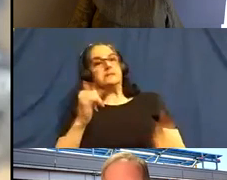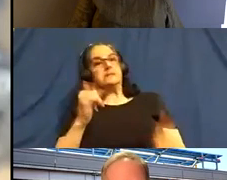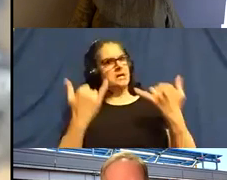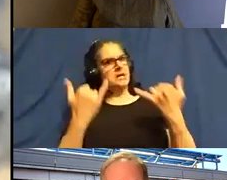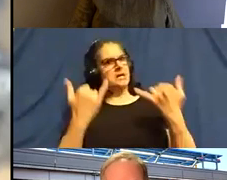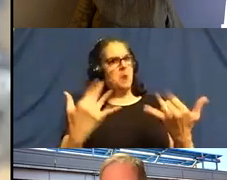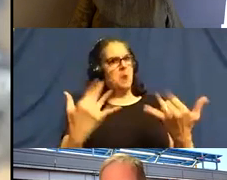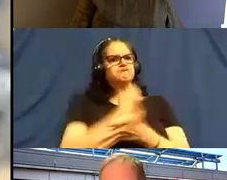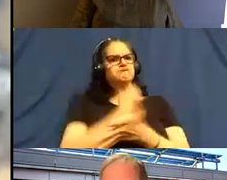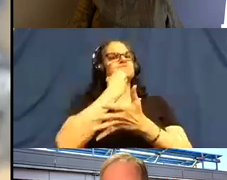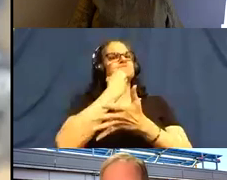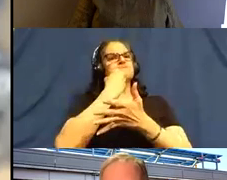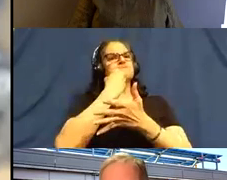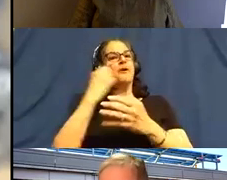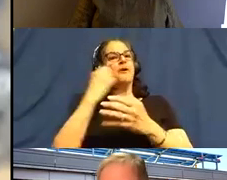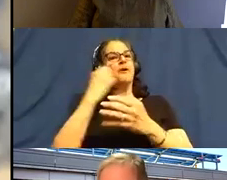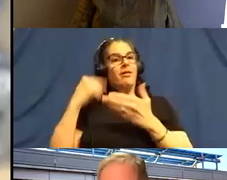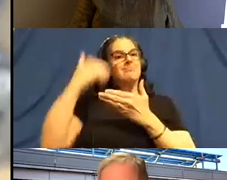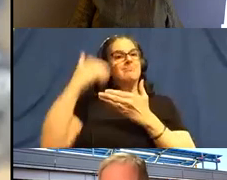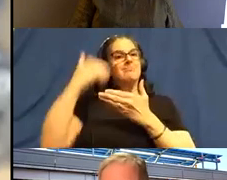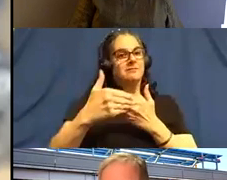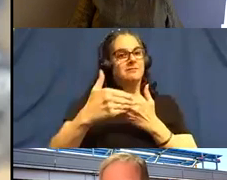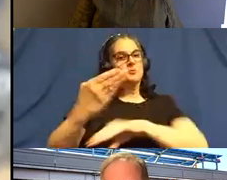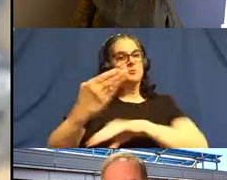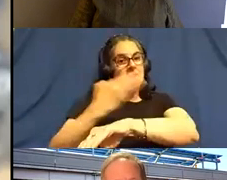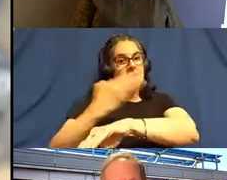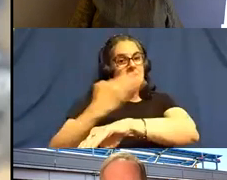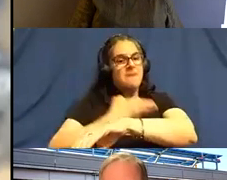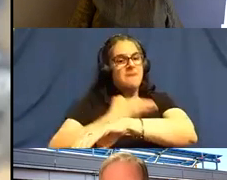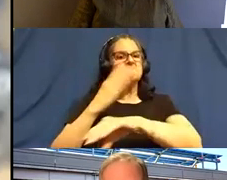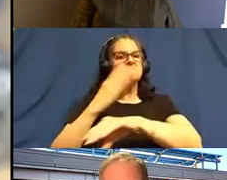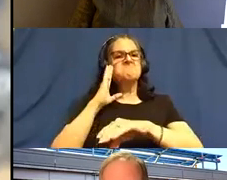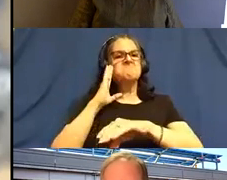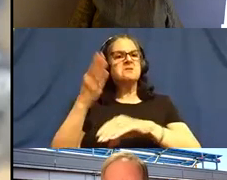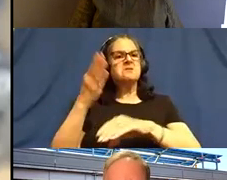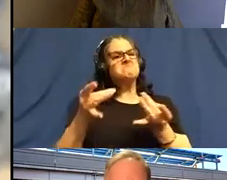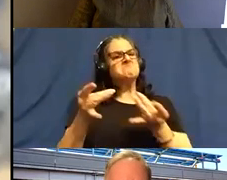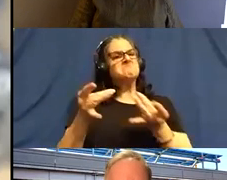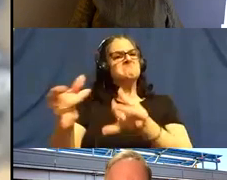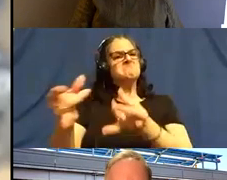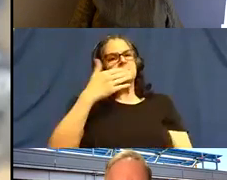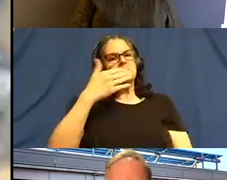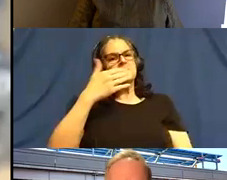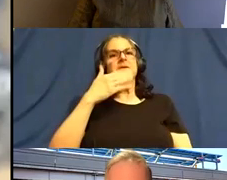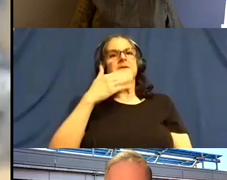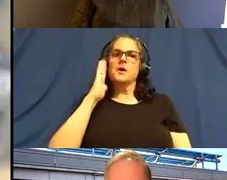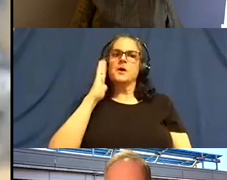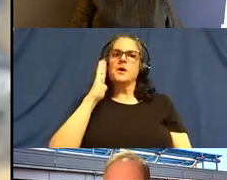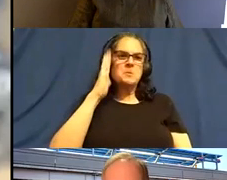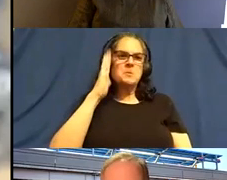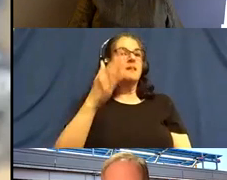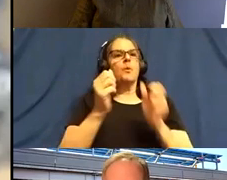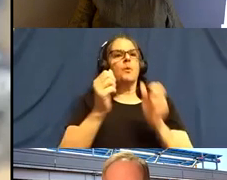with all of you and Alderman Osterman. We're going to make this happen. Some very, very exciting times are ahead. Thank you